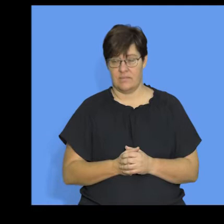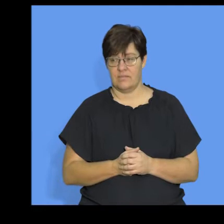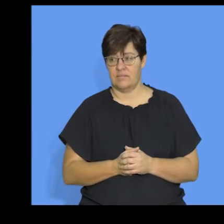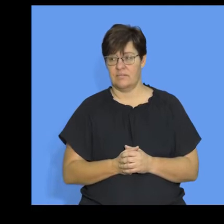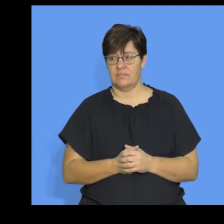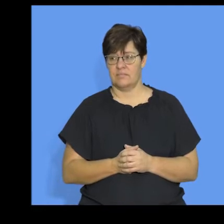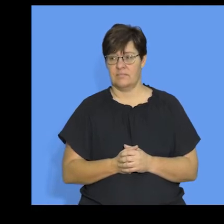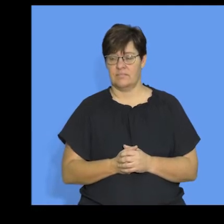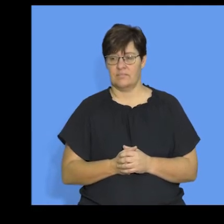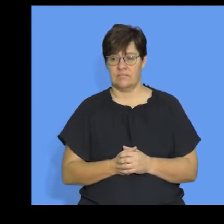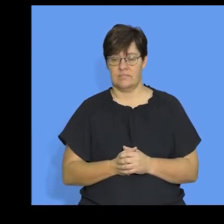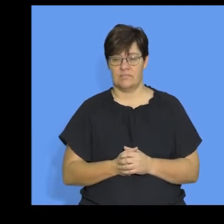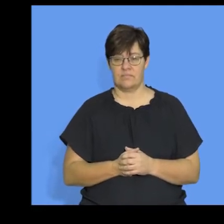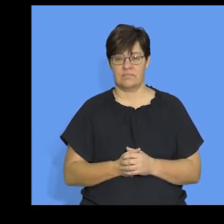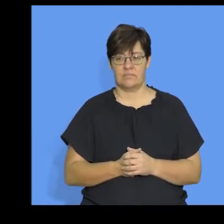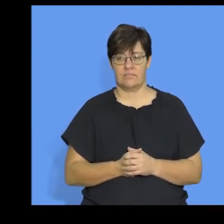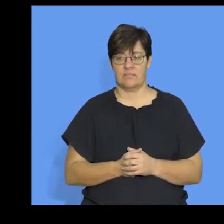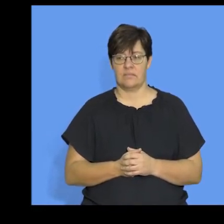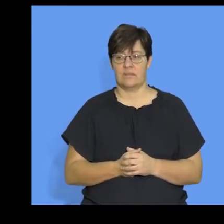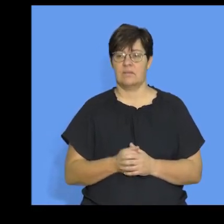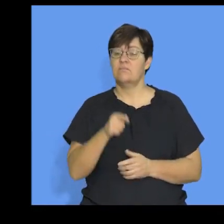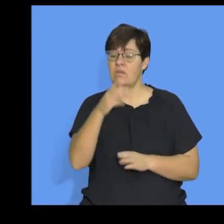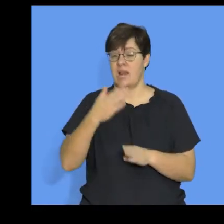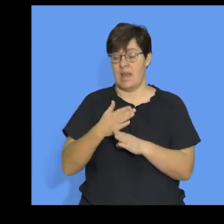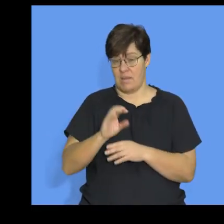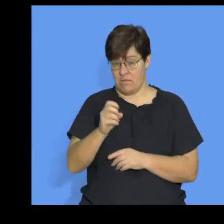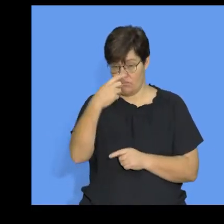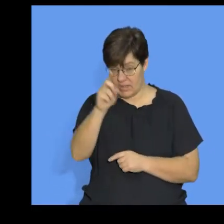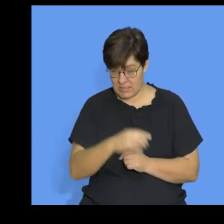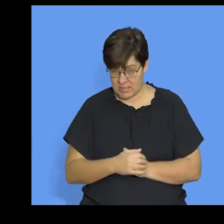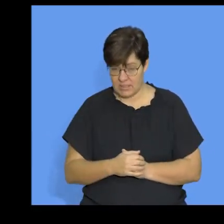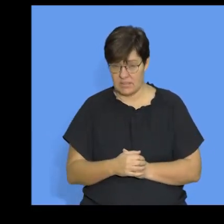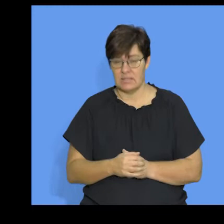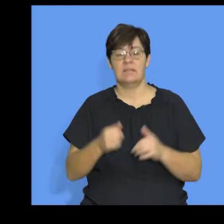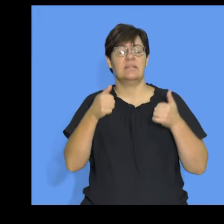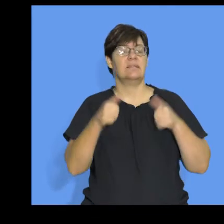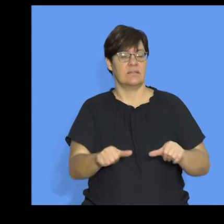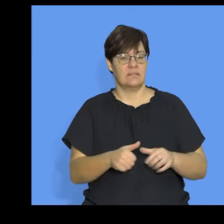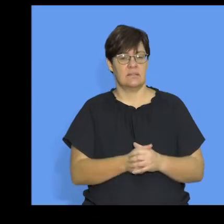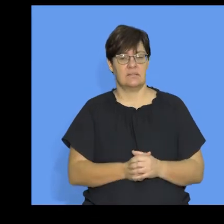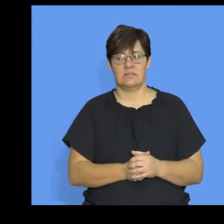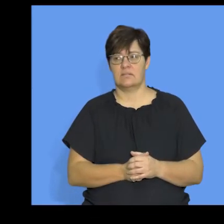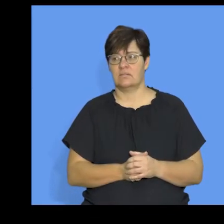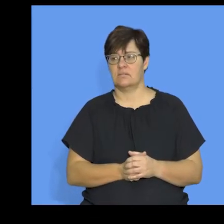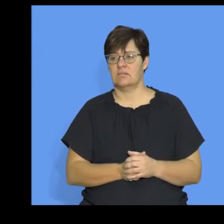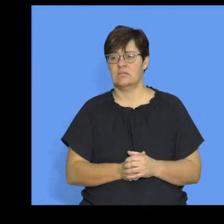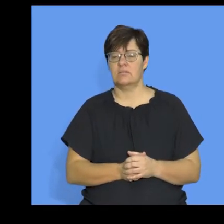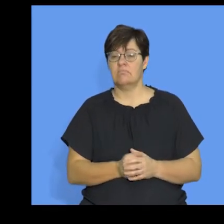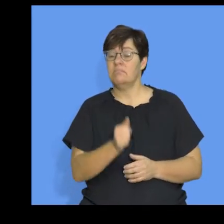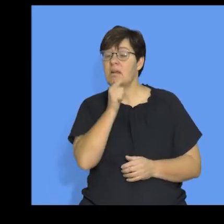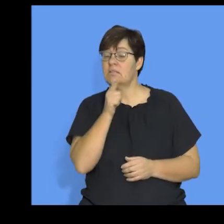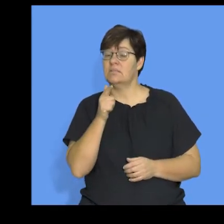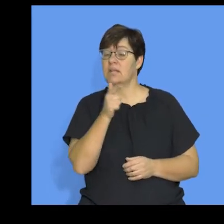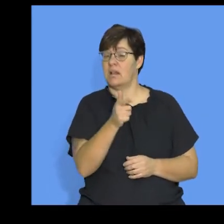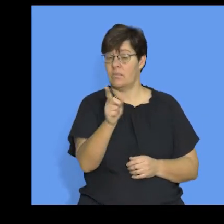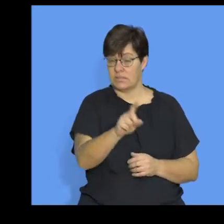was 555, so that's your labor, right? And then you were also told